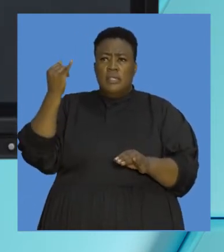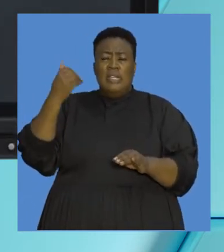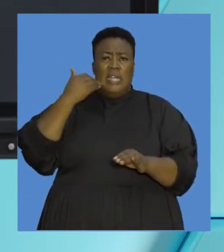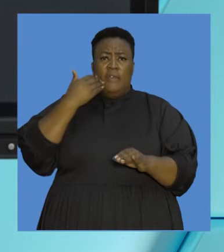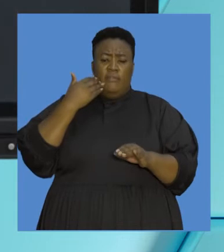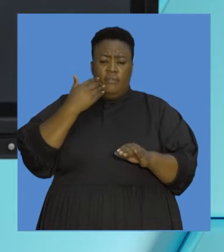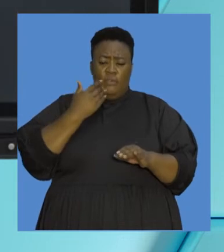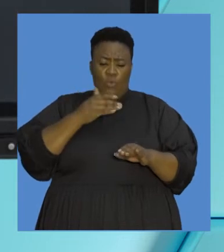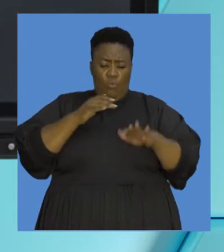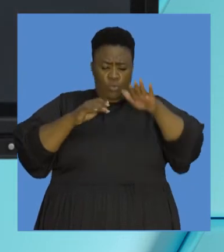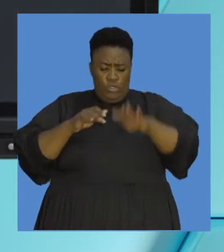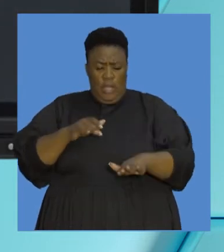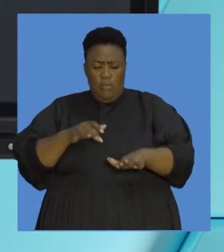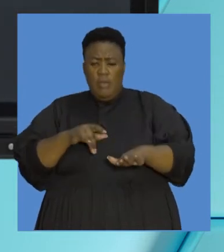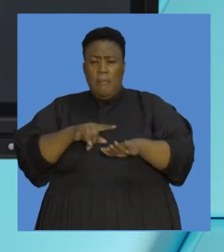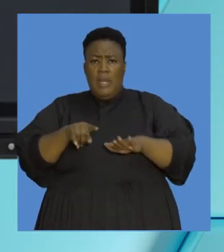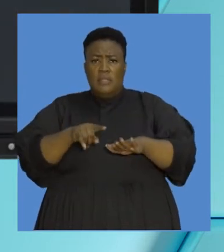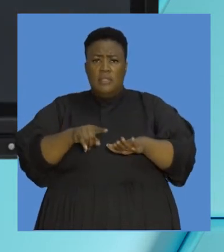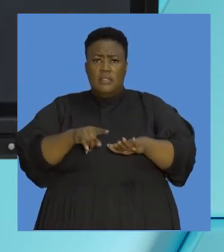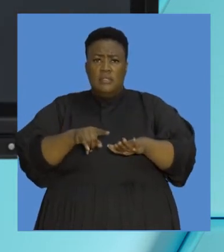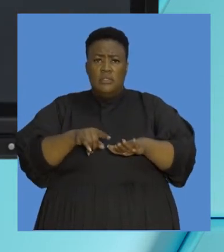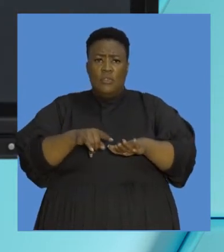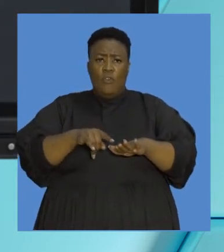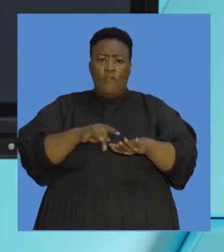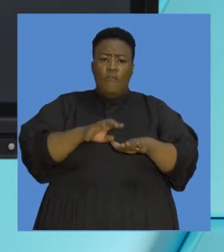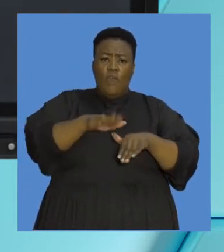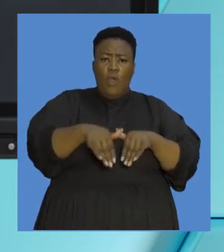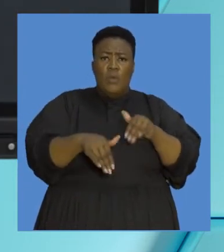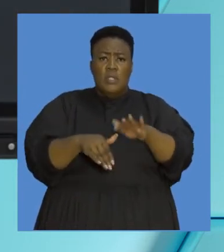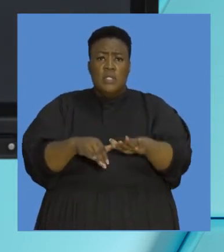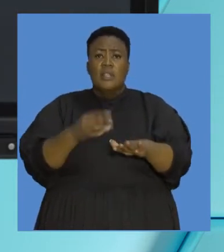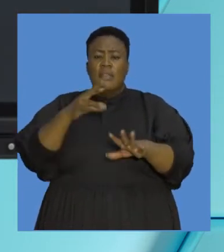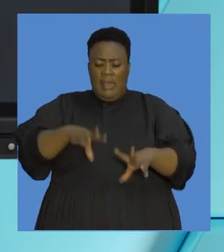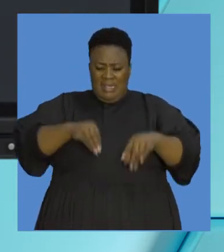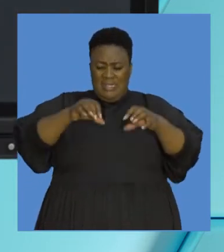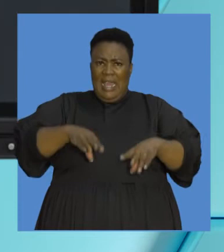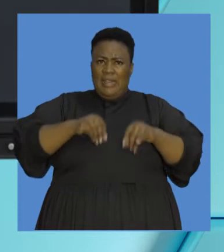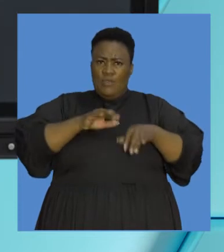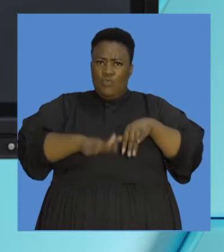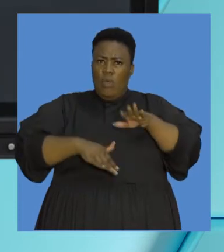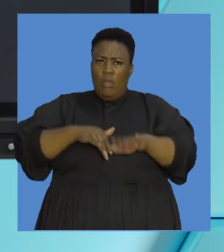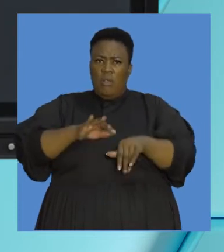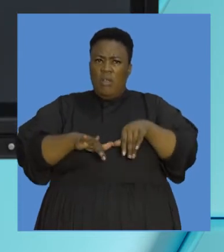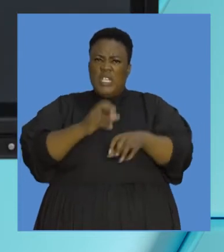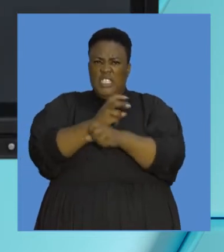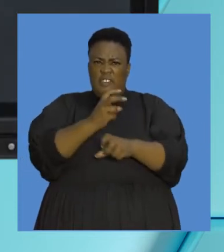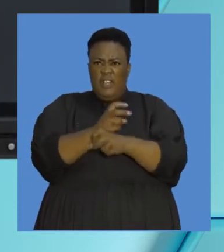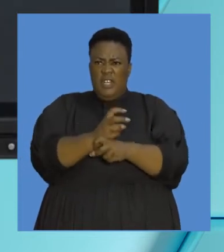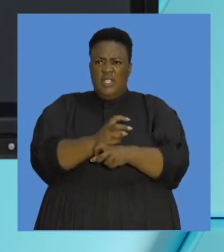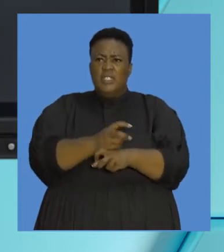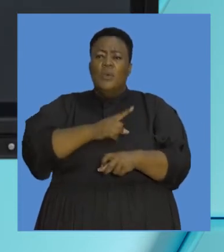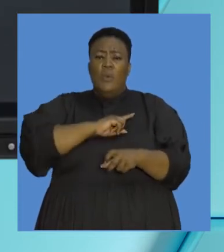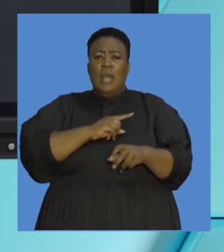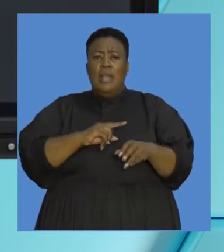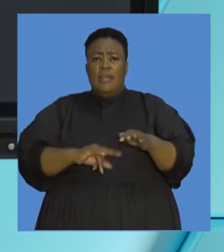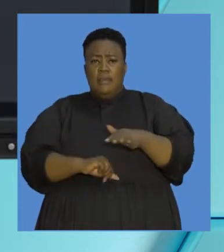would walk if we pushed down and we didn't go forward? Think about if you walk on sand. It's harder because the